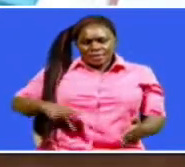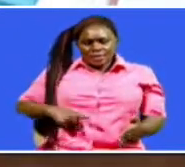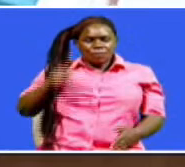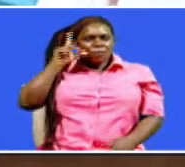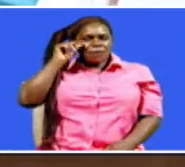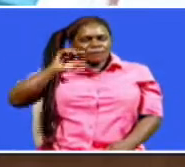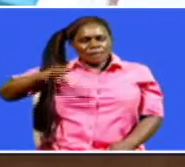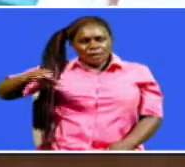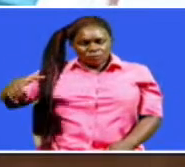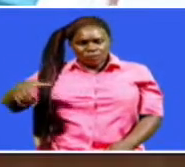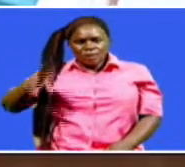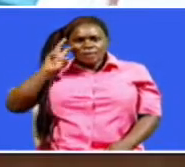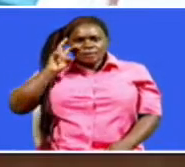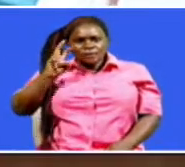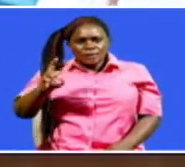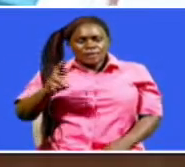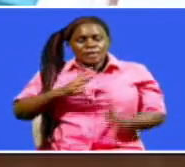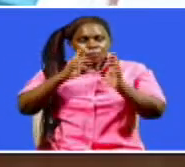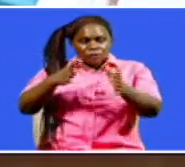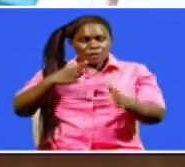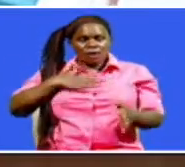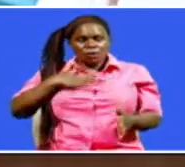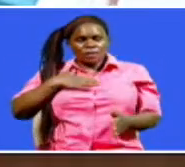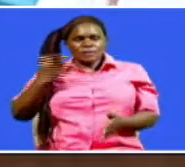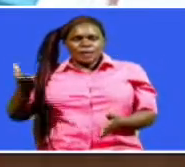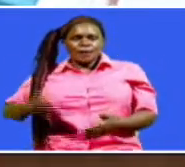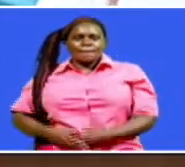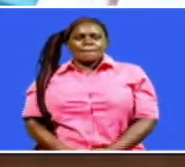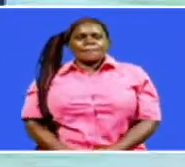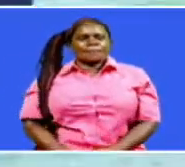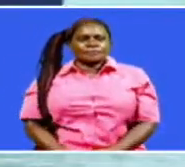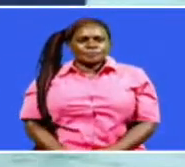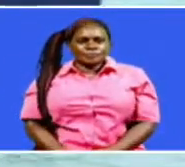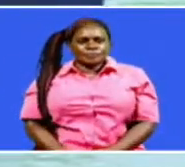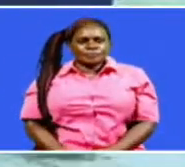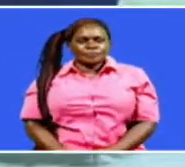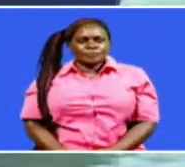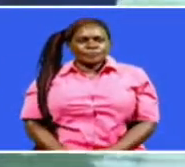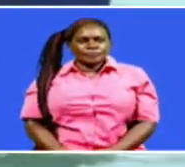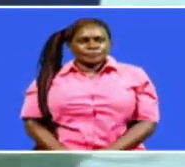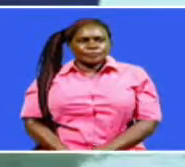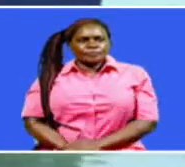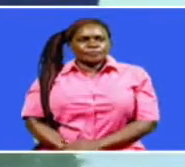County, as witnessed by our reporter Tobias Chanji.